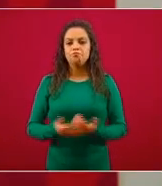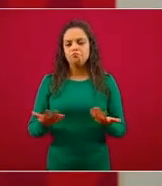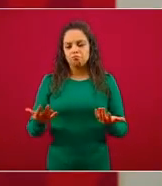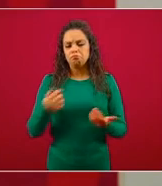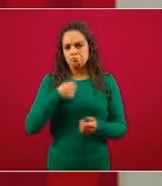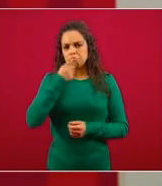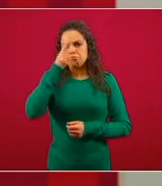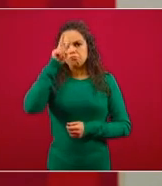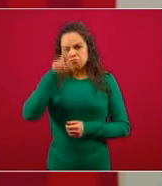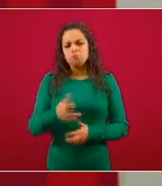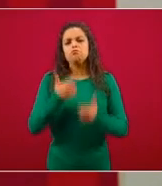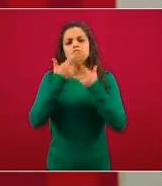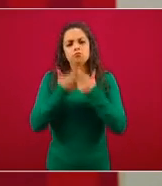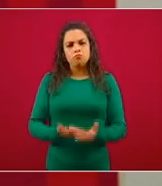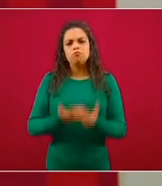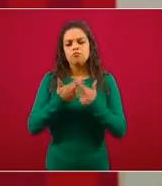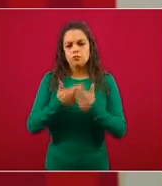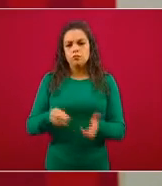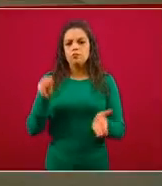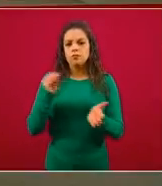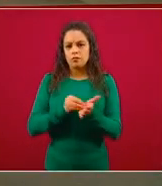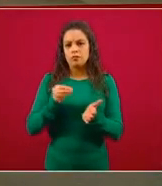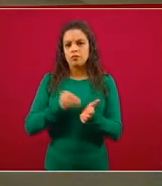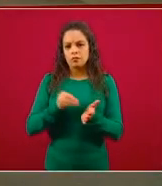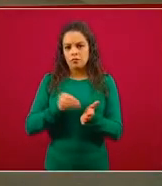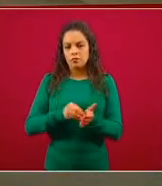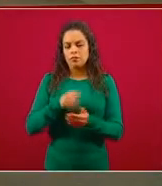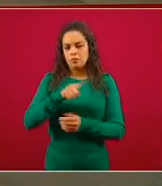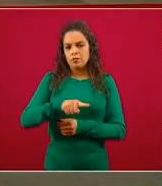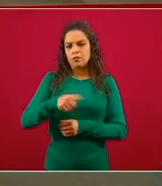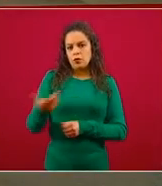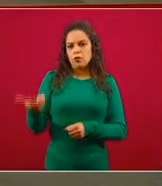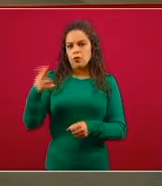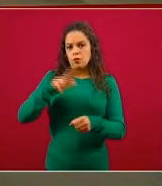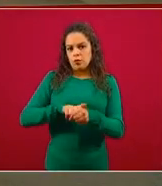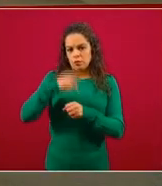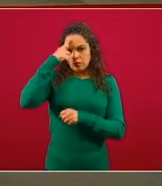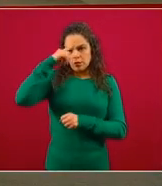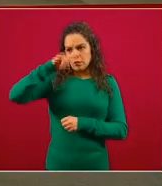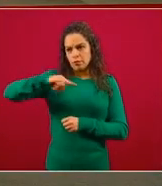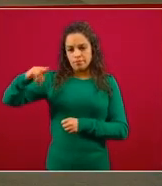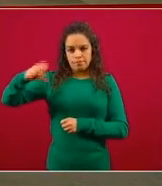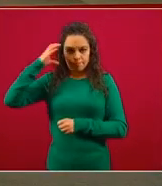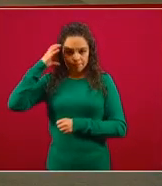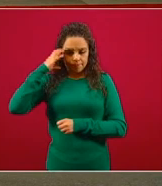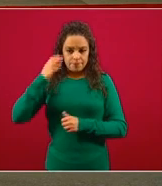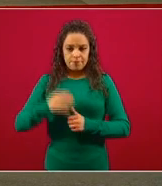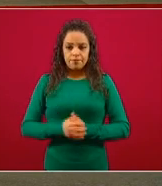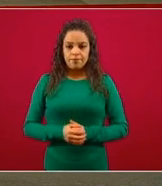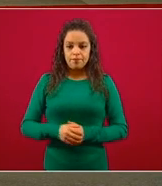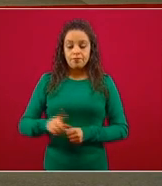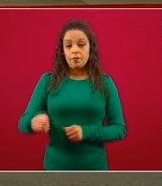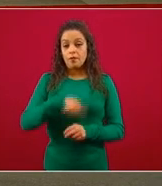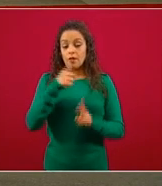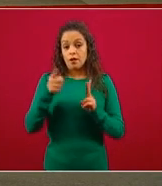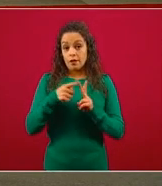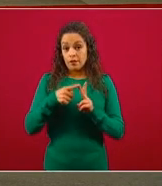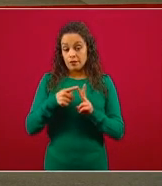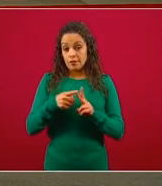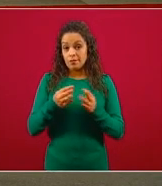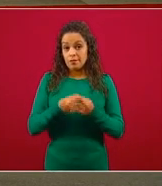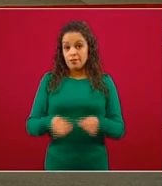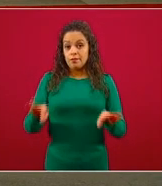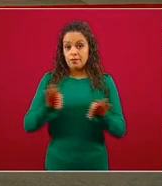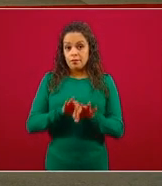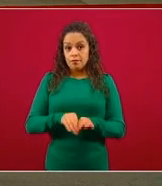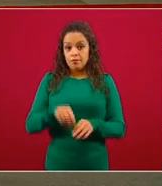have space in our hospitals, and you're going to see that we're going to present that ahead. The next part that I wanted to